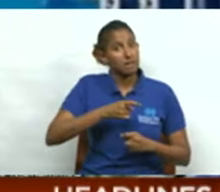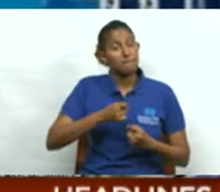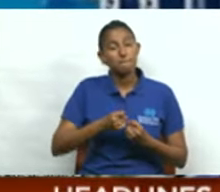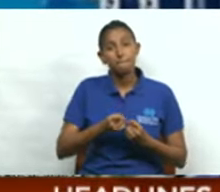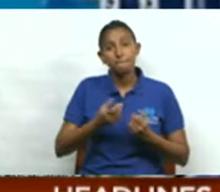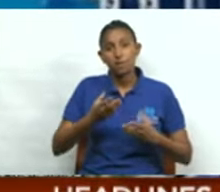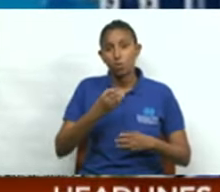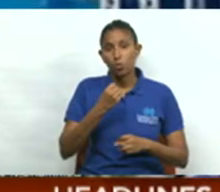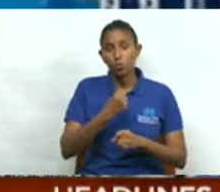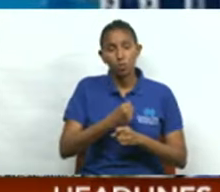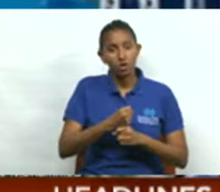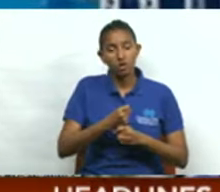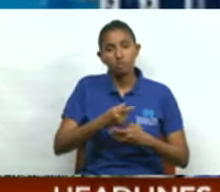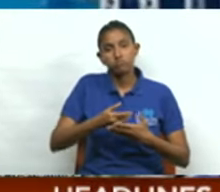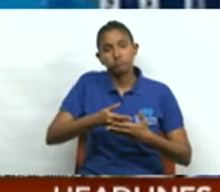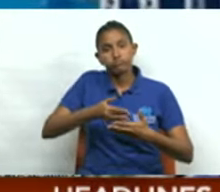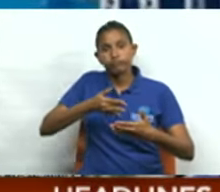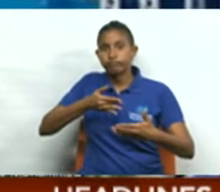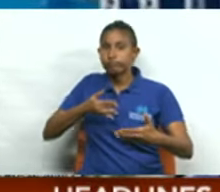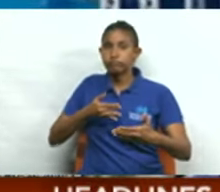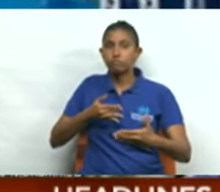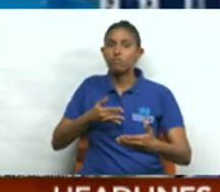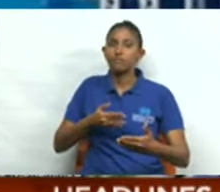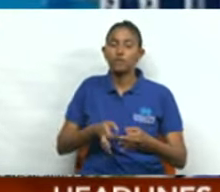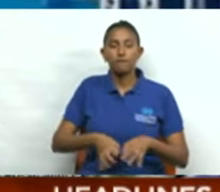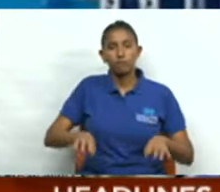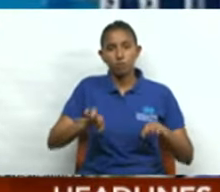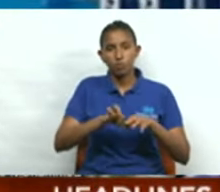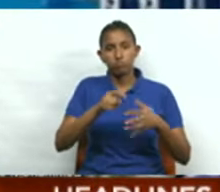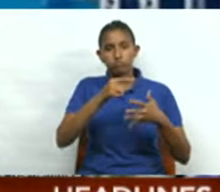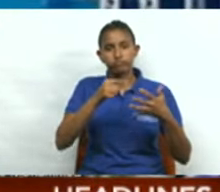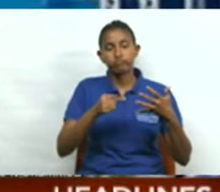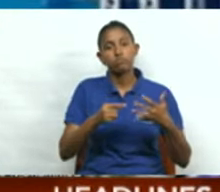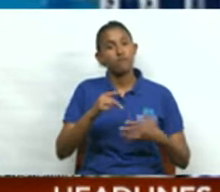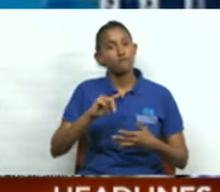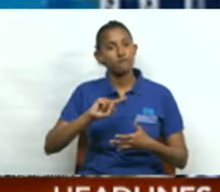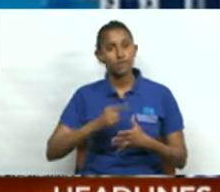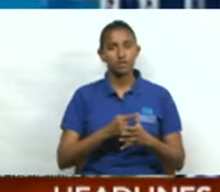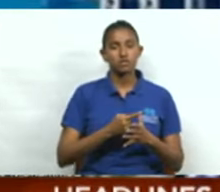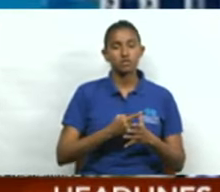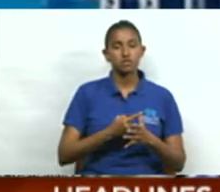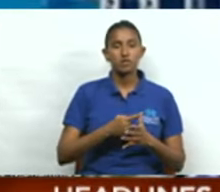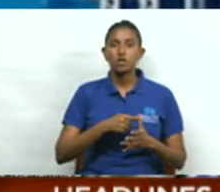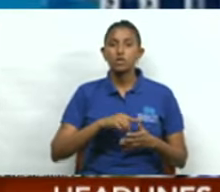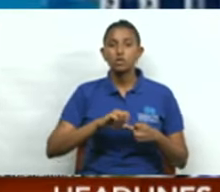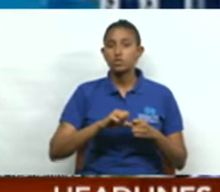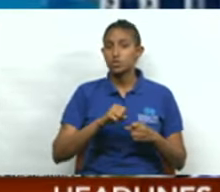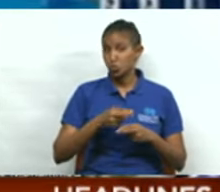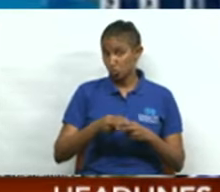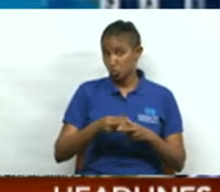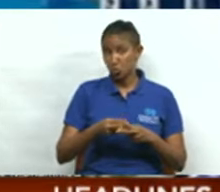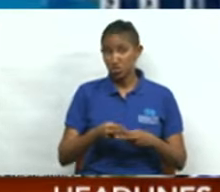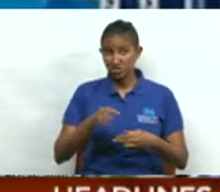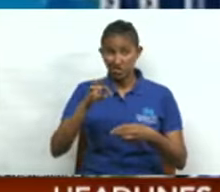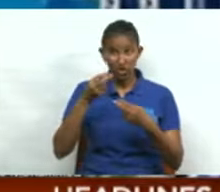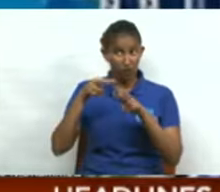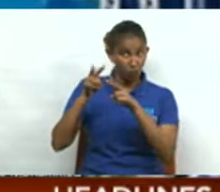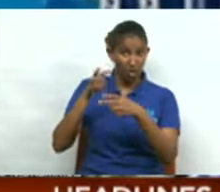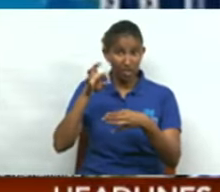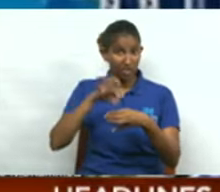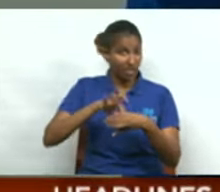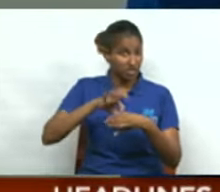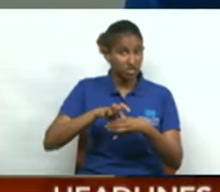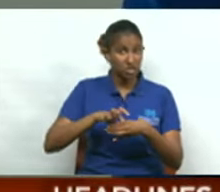There's not any time soon that we can look forward to a general election before